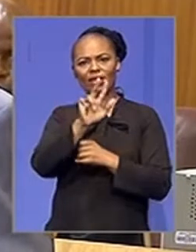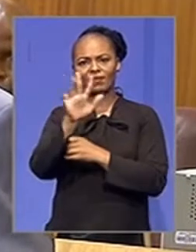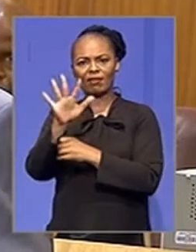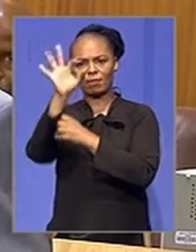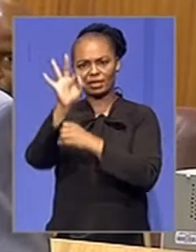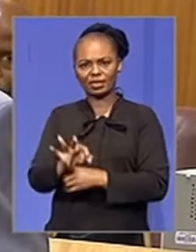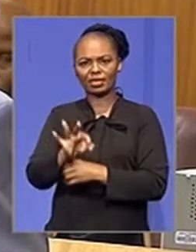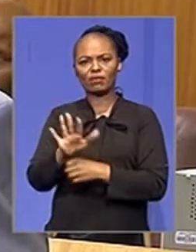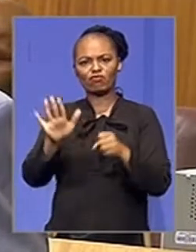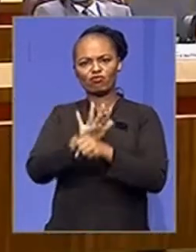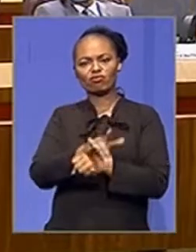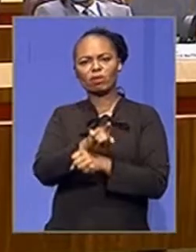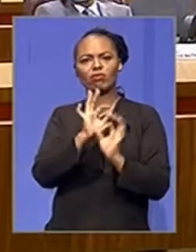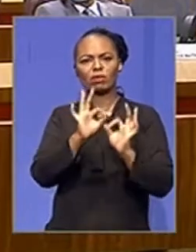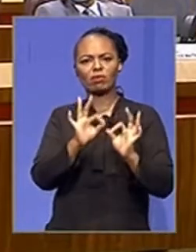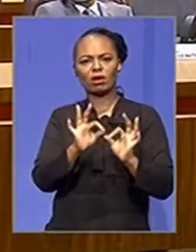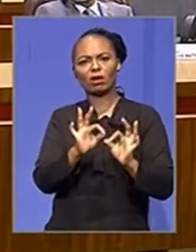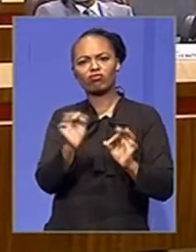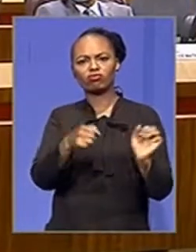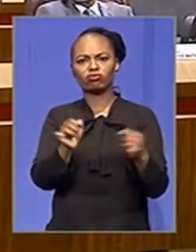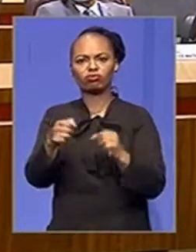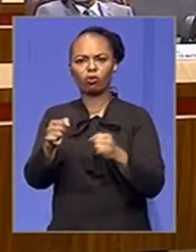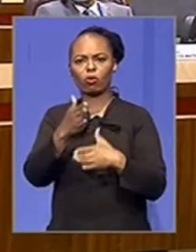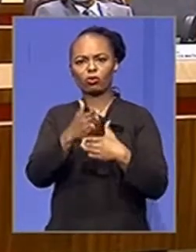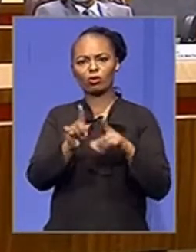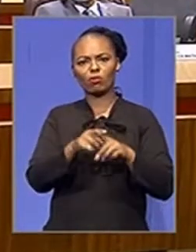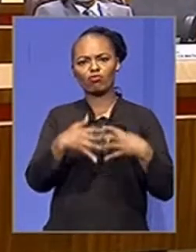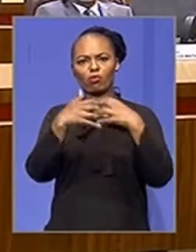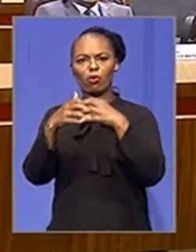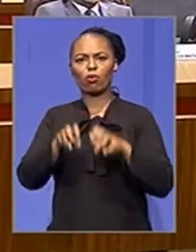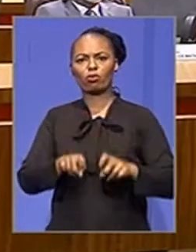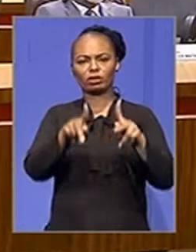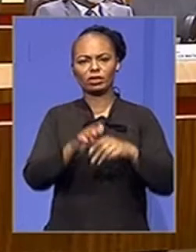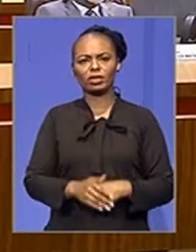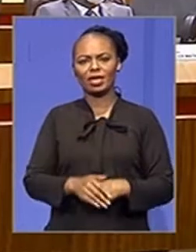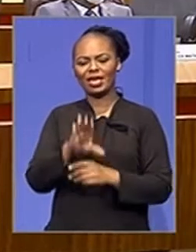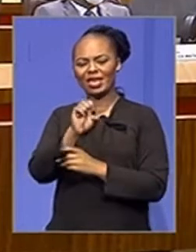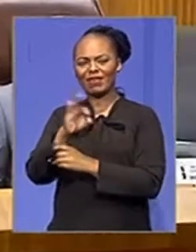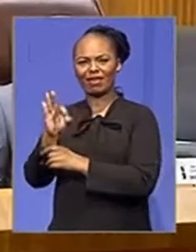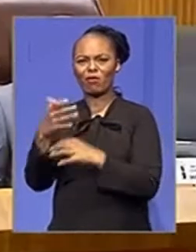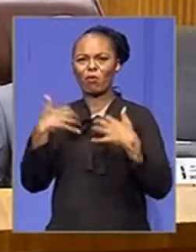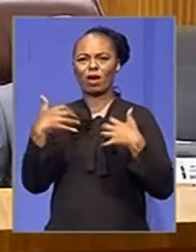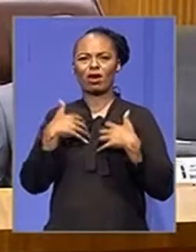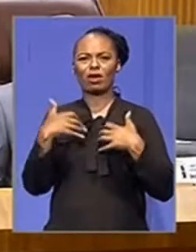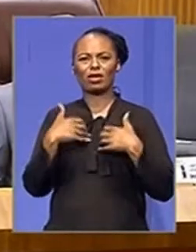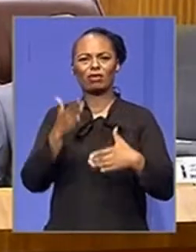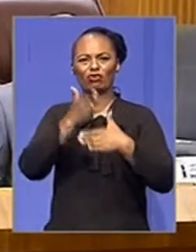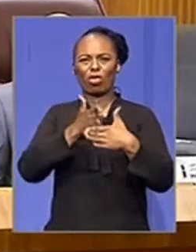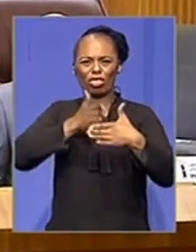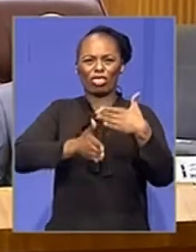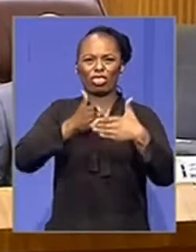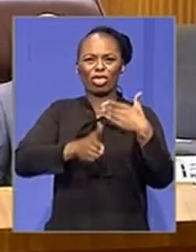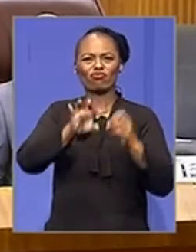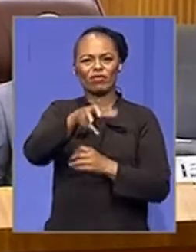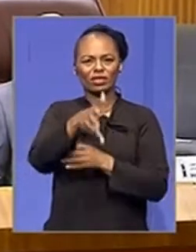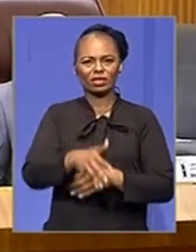85% occupancy rate. Mokgatlo wa EFF o belaetšwa ke tlholo ya mešomo ka provinceng. Gore go na le industrial project tše le